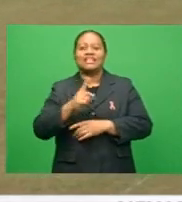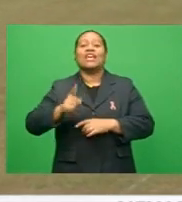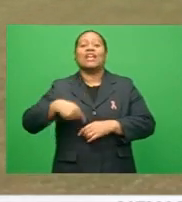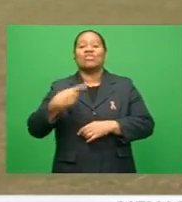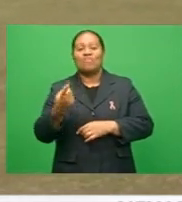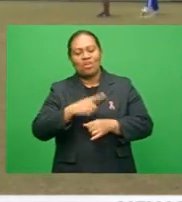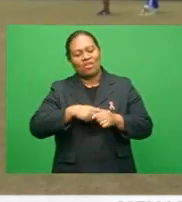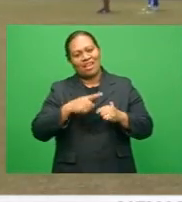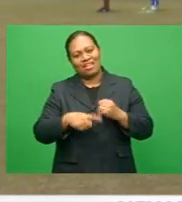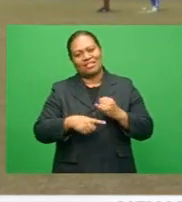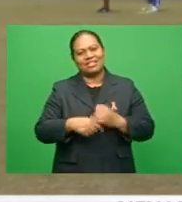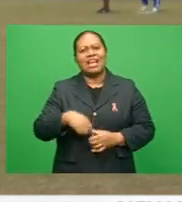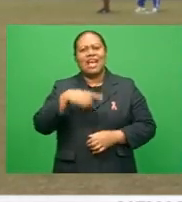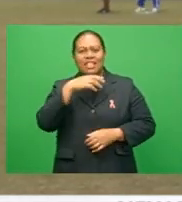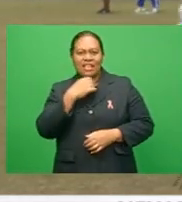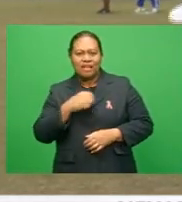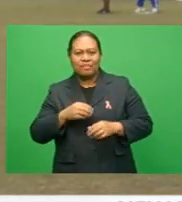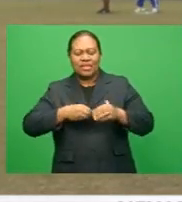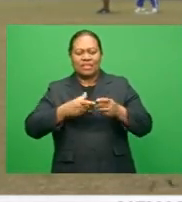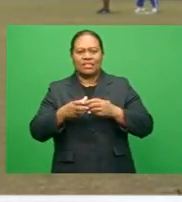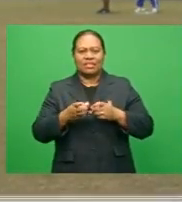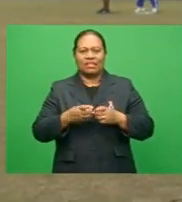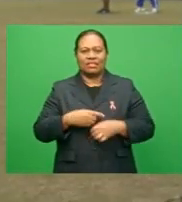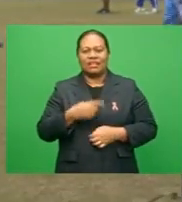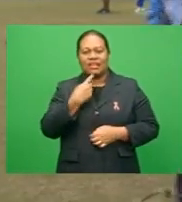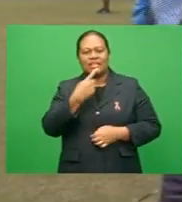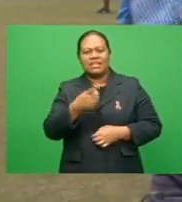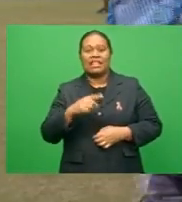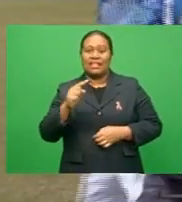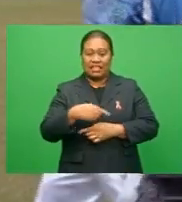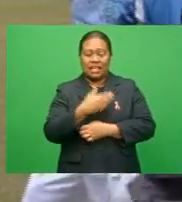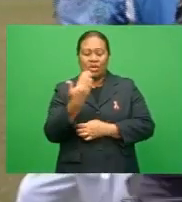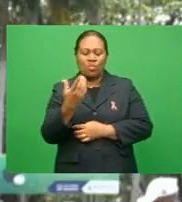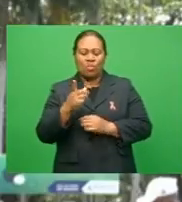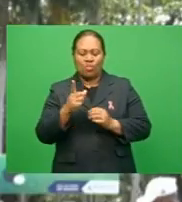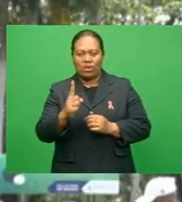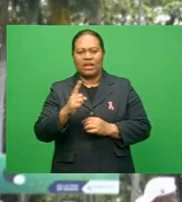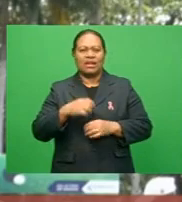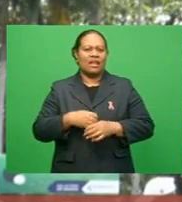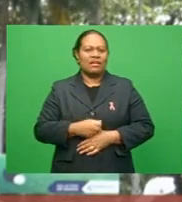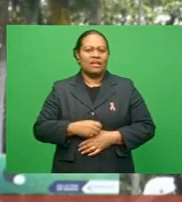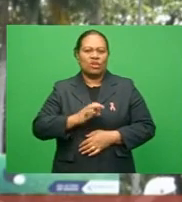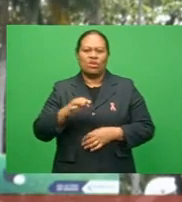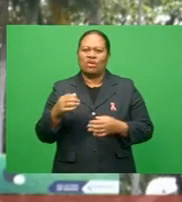tomorrow. Fong says there has been a lot of upsets during day one of the competition.